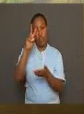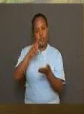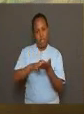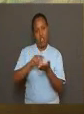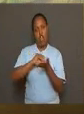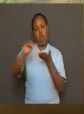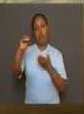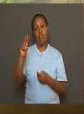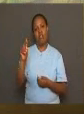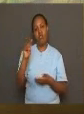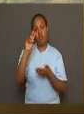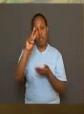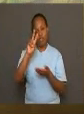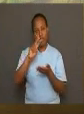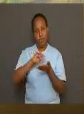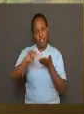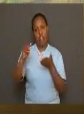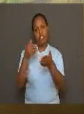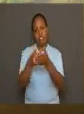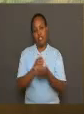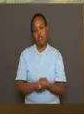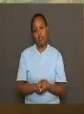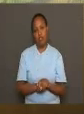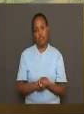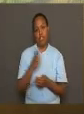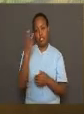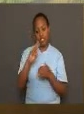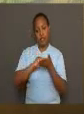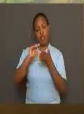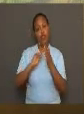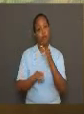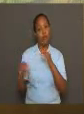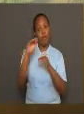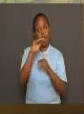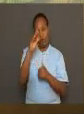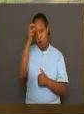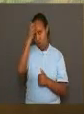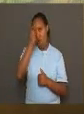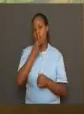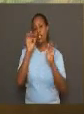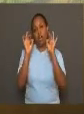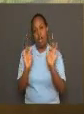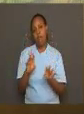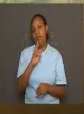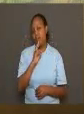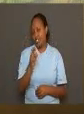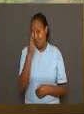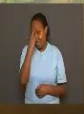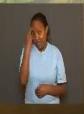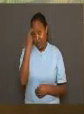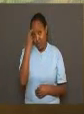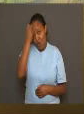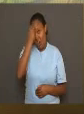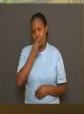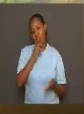million. Over 16 million children are orphaned because their parents have